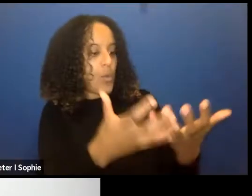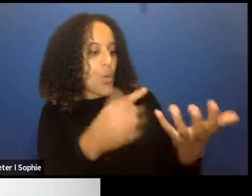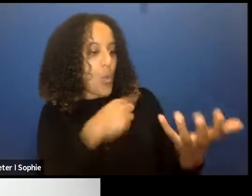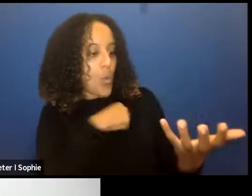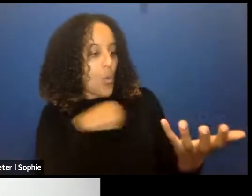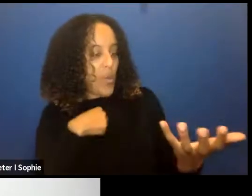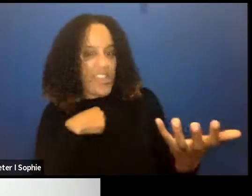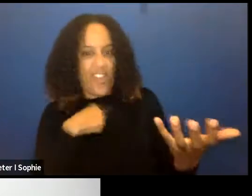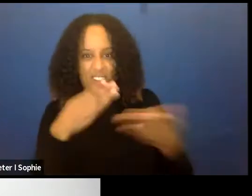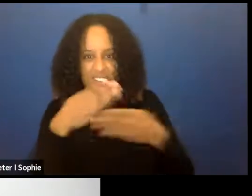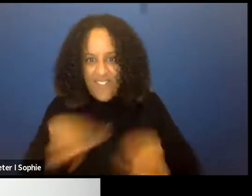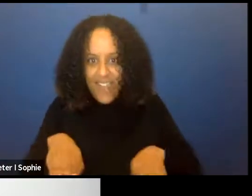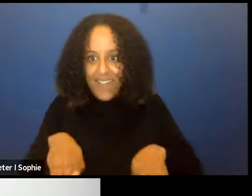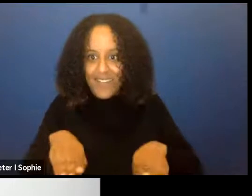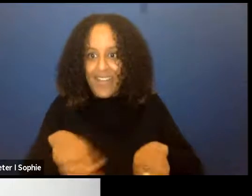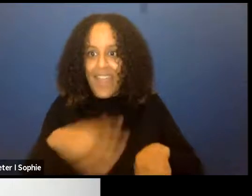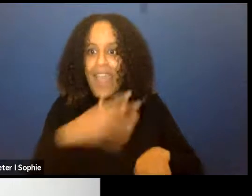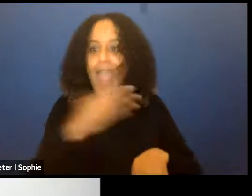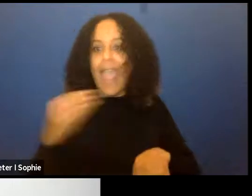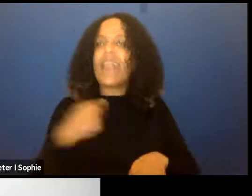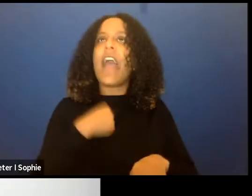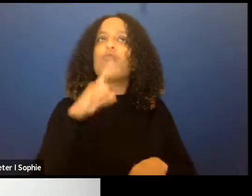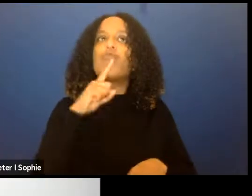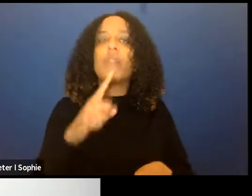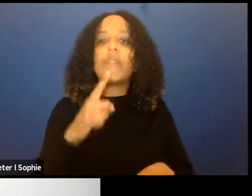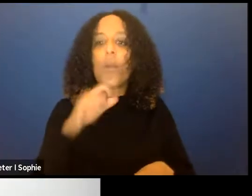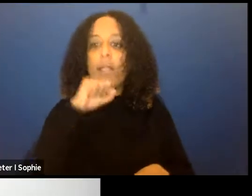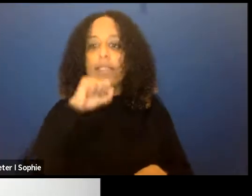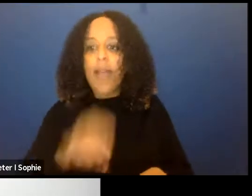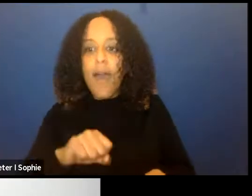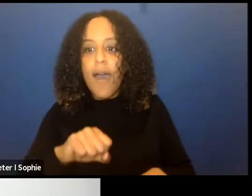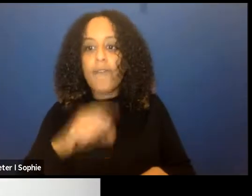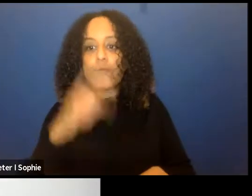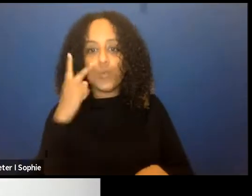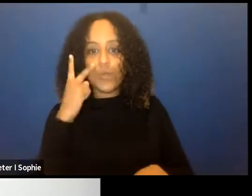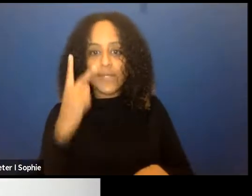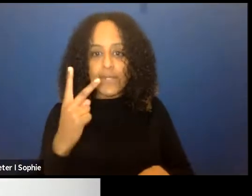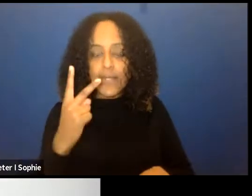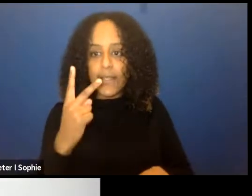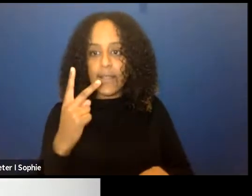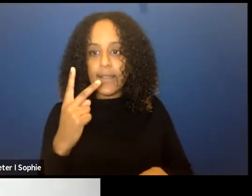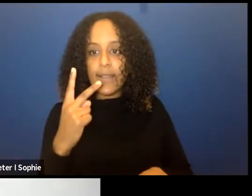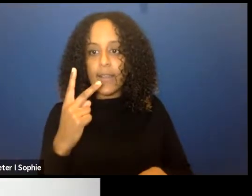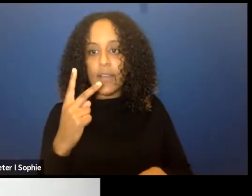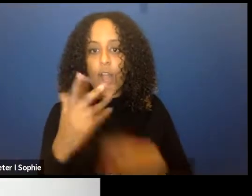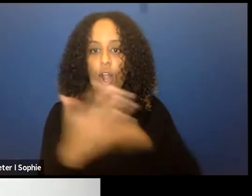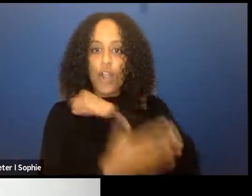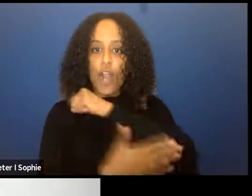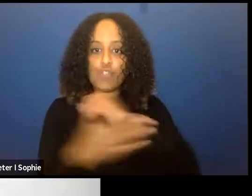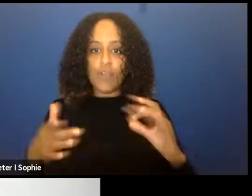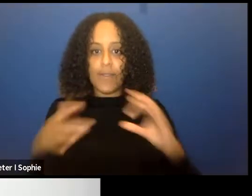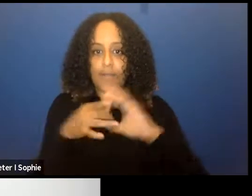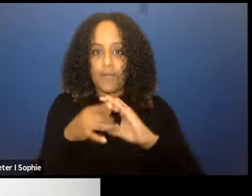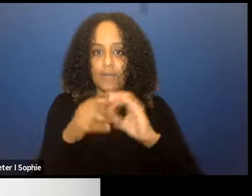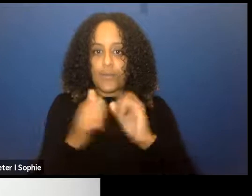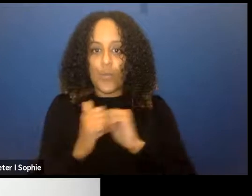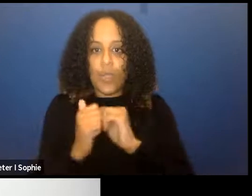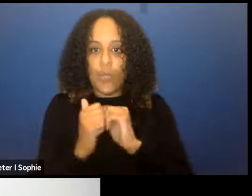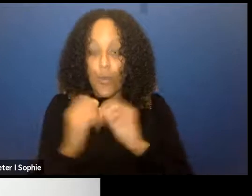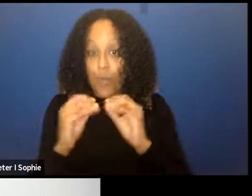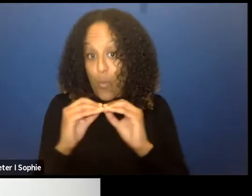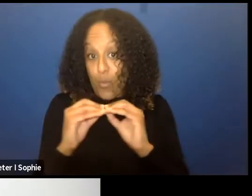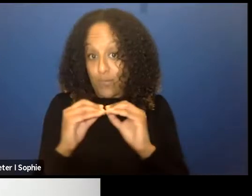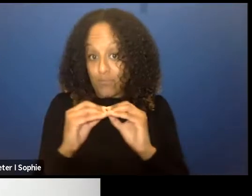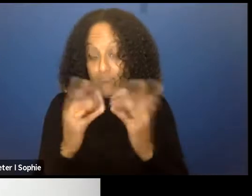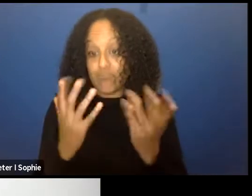we're divided, and I really would love to see our country come together more.